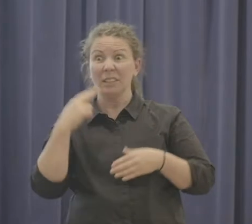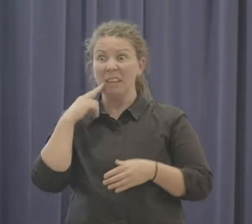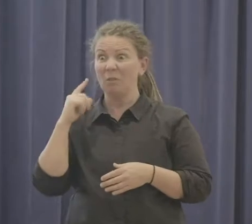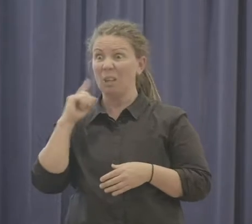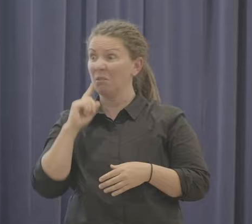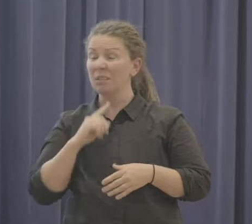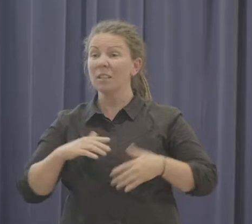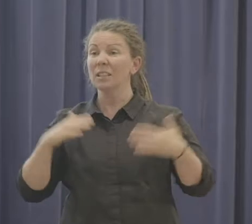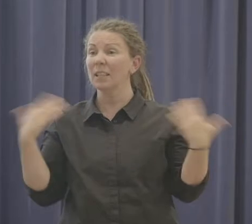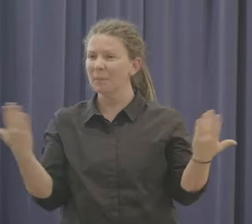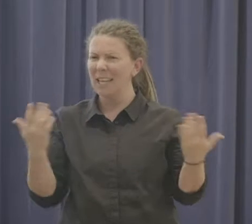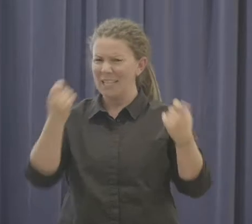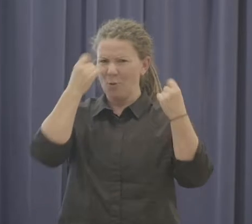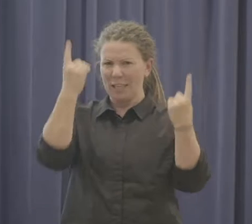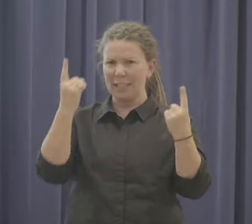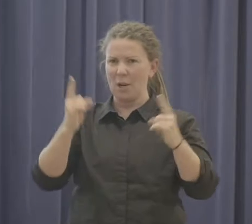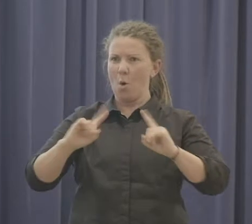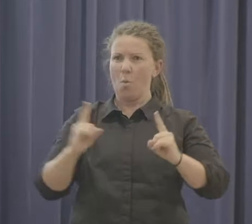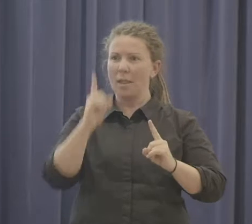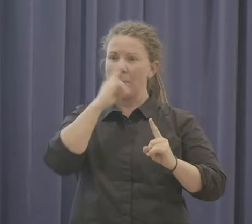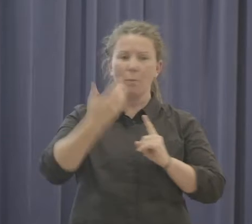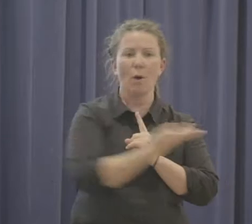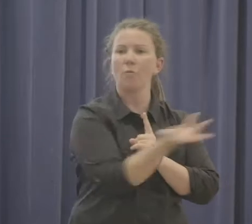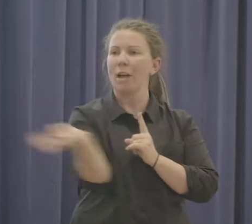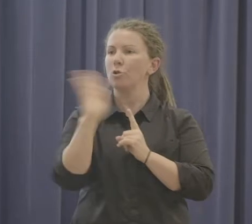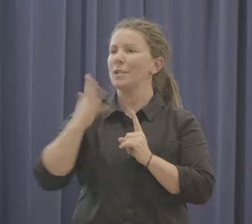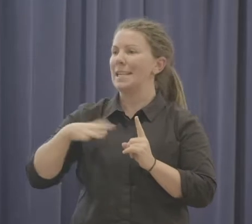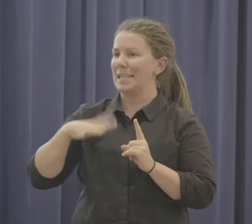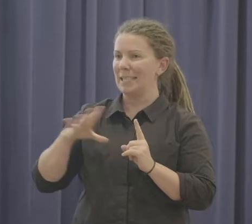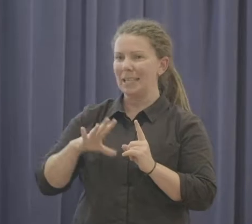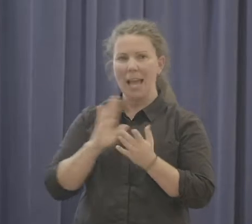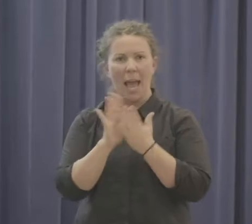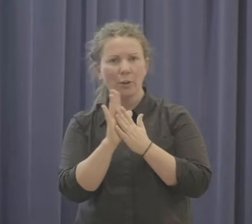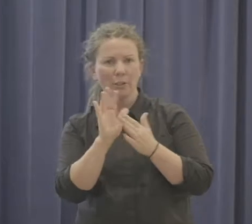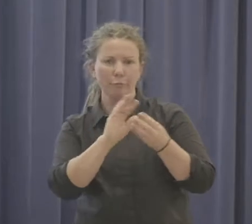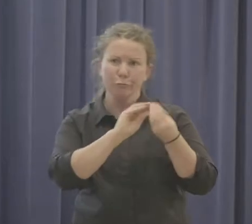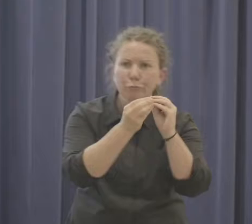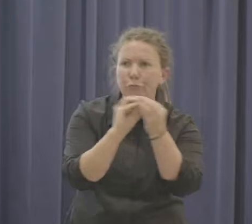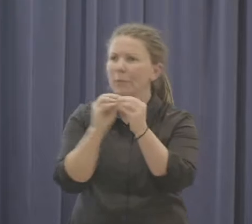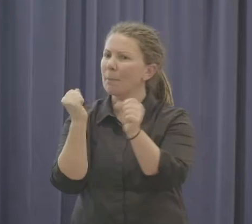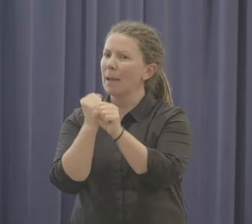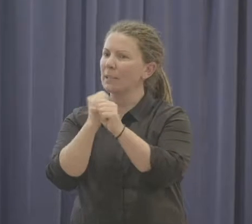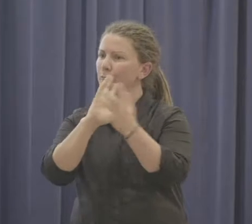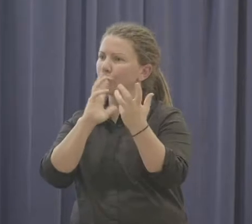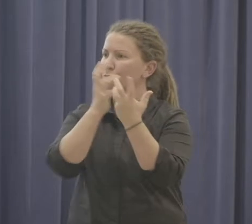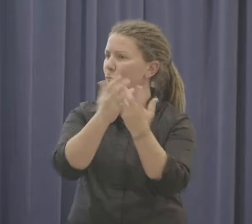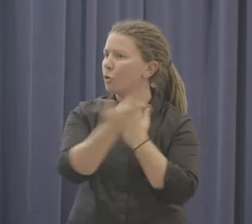deaf or otherwise, is to understand what the needs of the people around you are and how you can make things work for